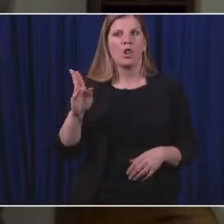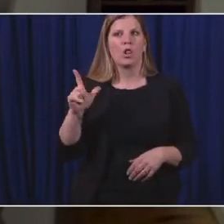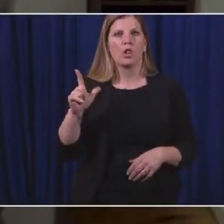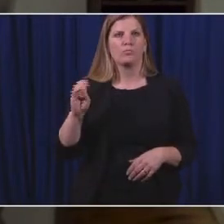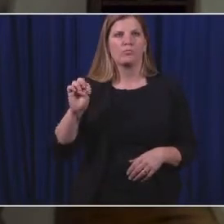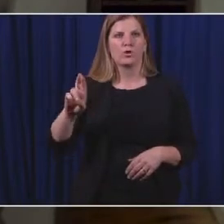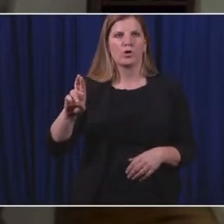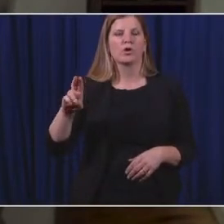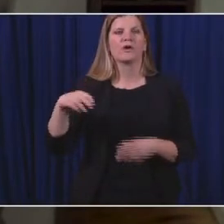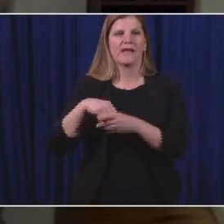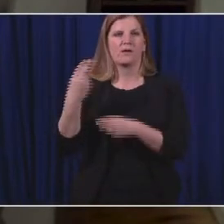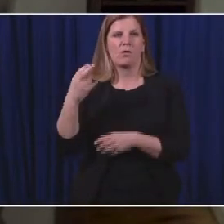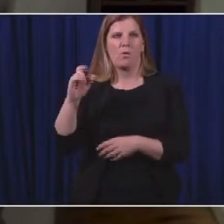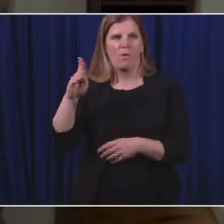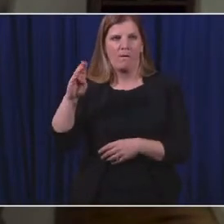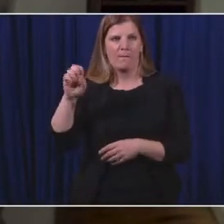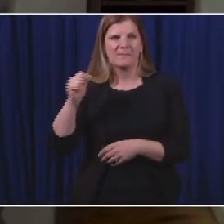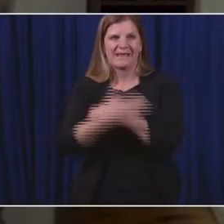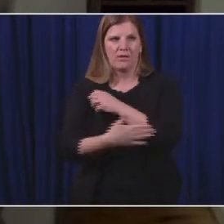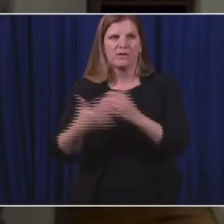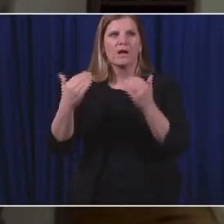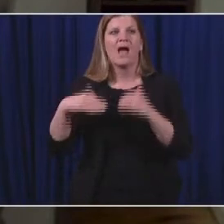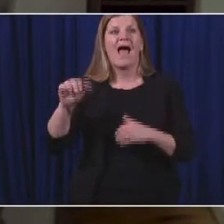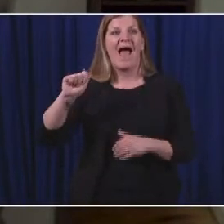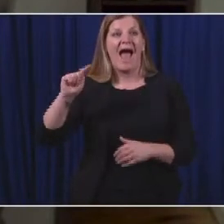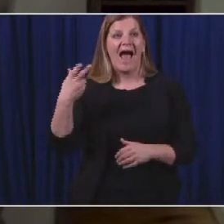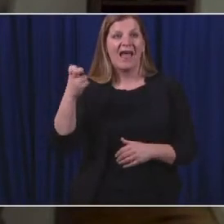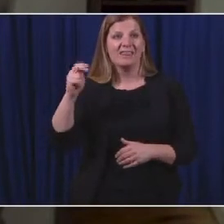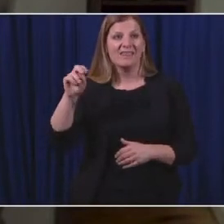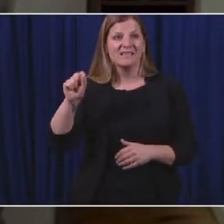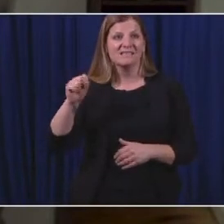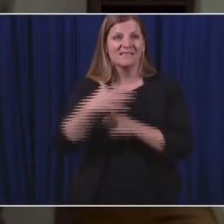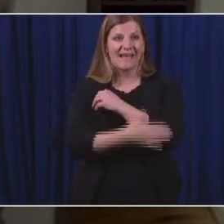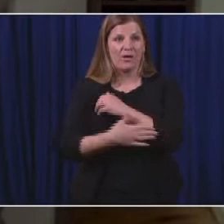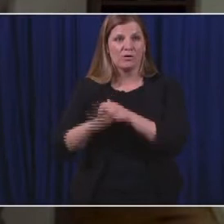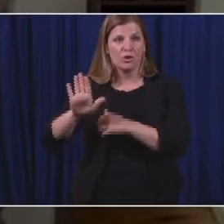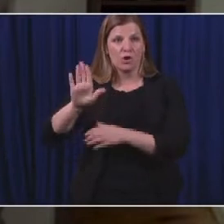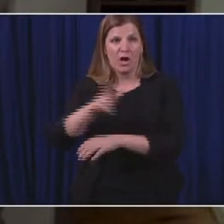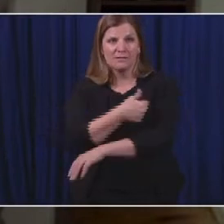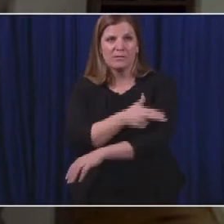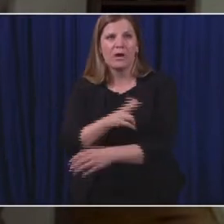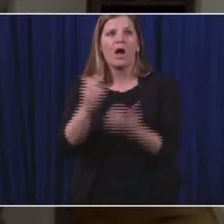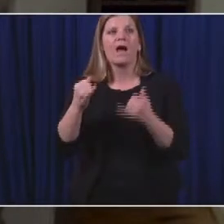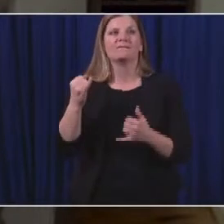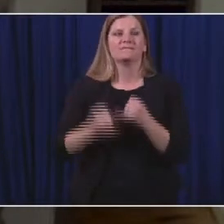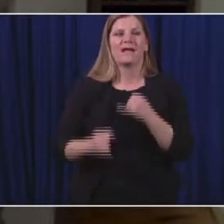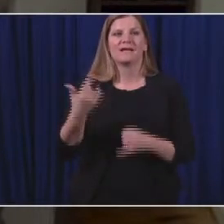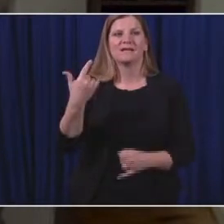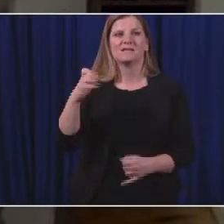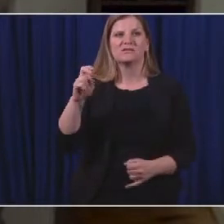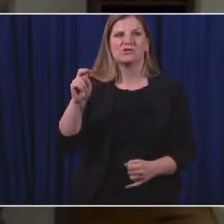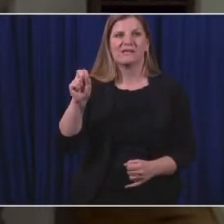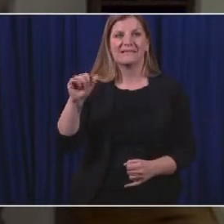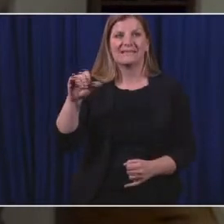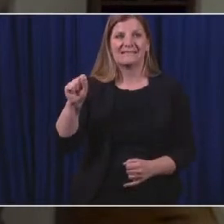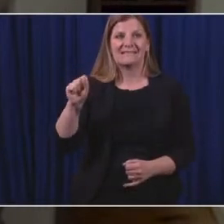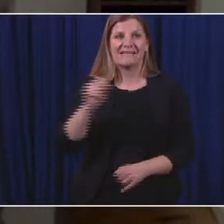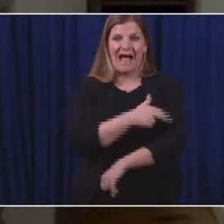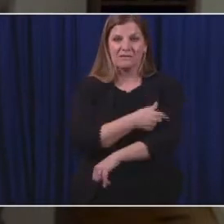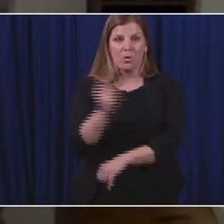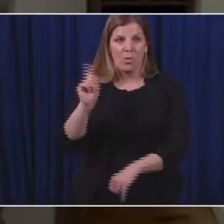Health Oblenus Hospital in Athens County, and finally, Genesis Hospital in Muskingum